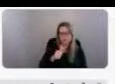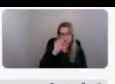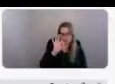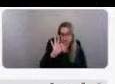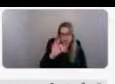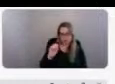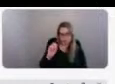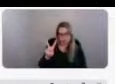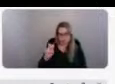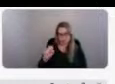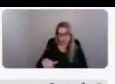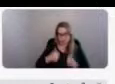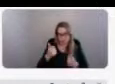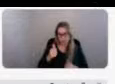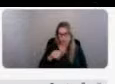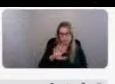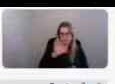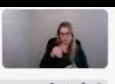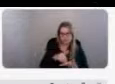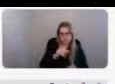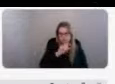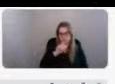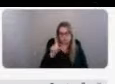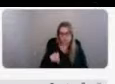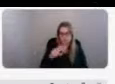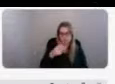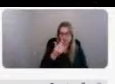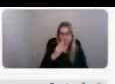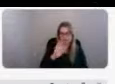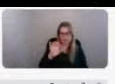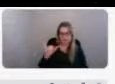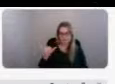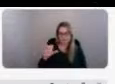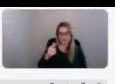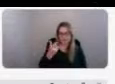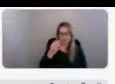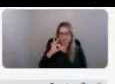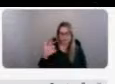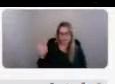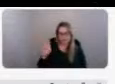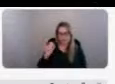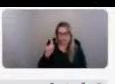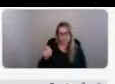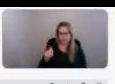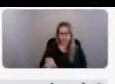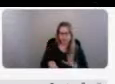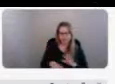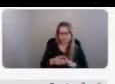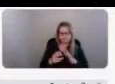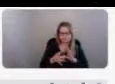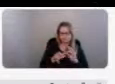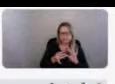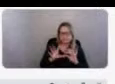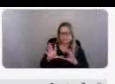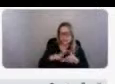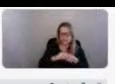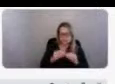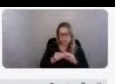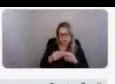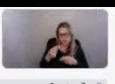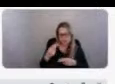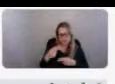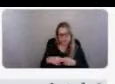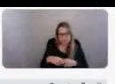i currently live in east central tucson and gabby gifford's old cd i'm bringing up gabby's story because it says some things about tucson pima